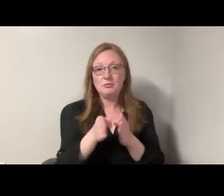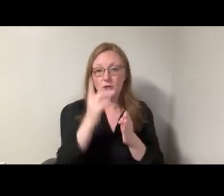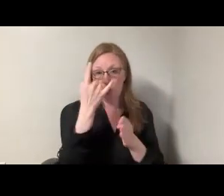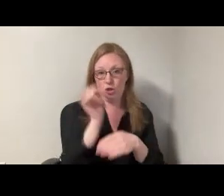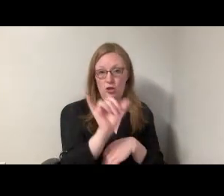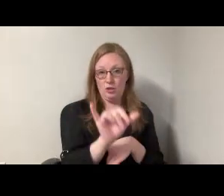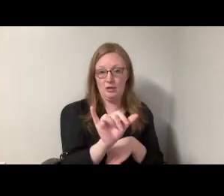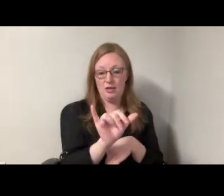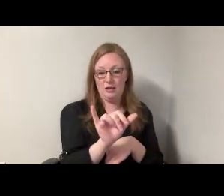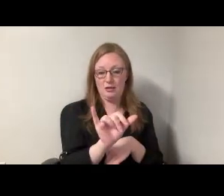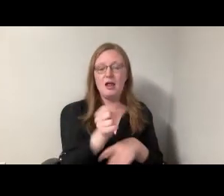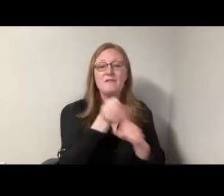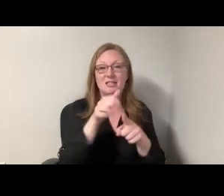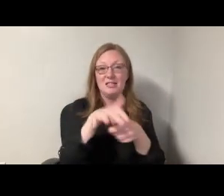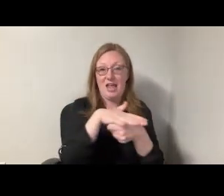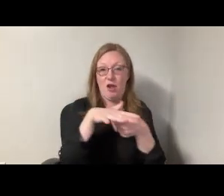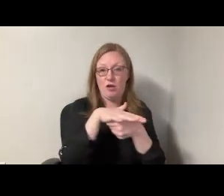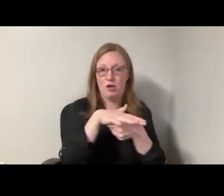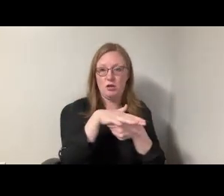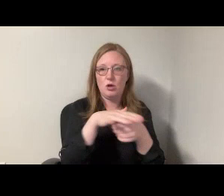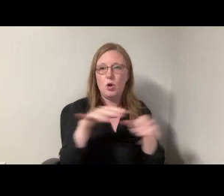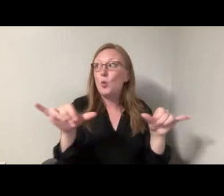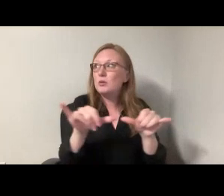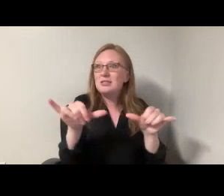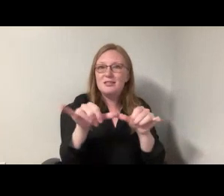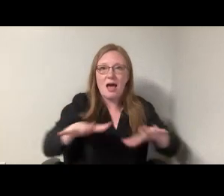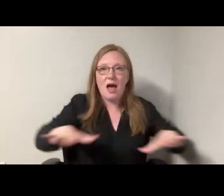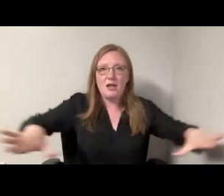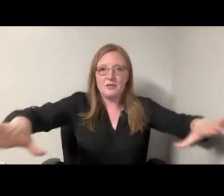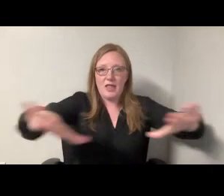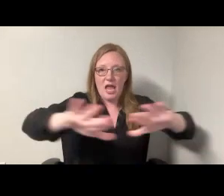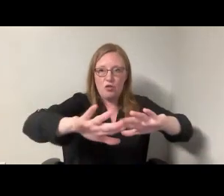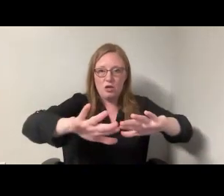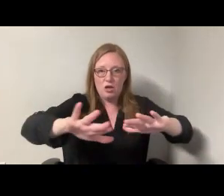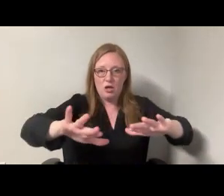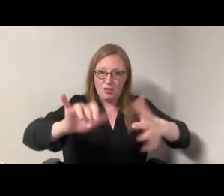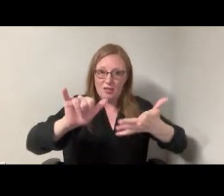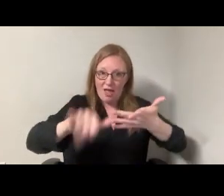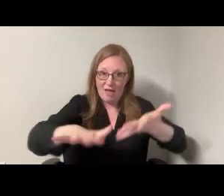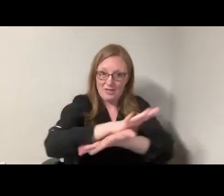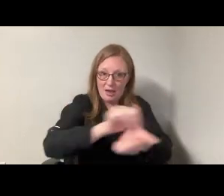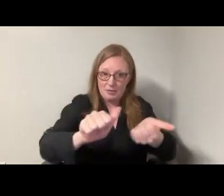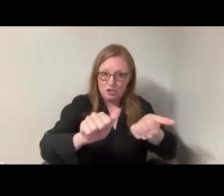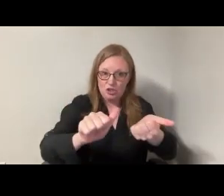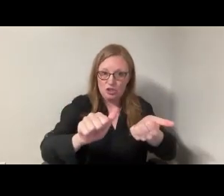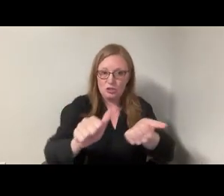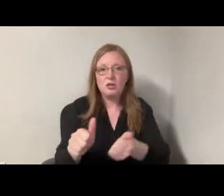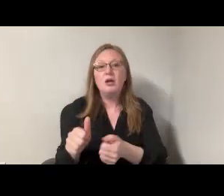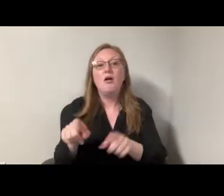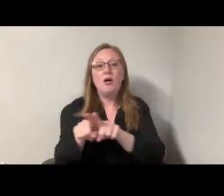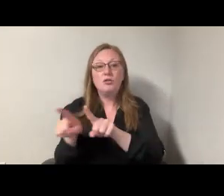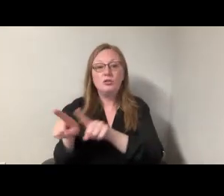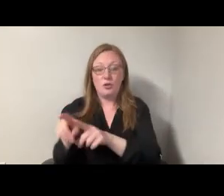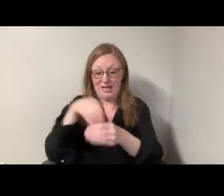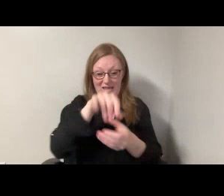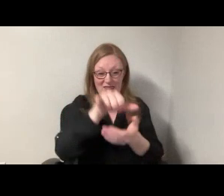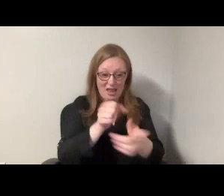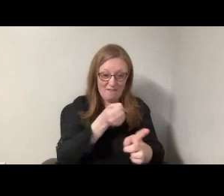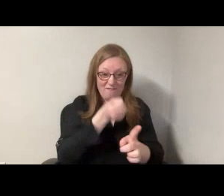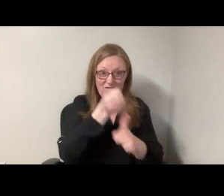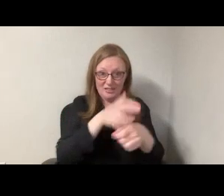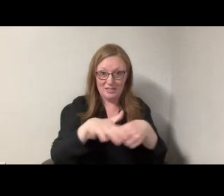the affected area. What is the area that has had damage? And finally, within the affected area, there's